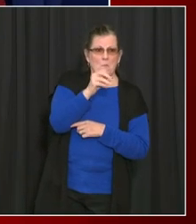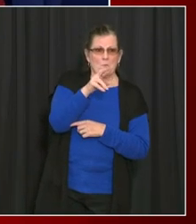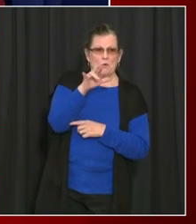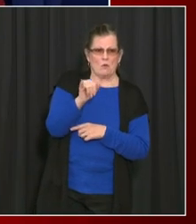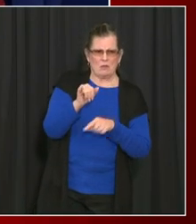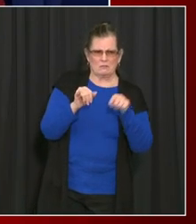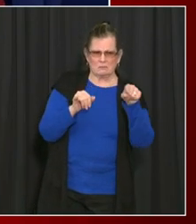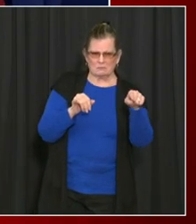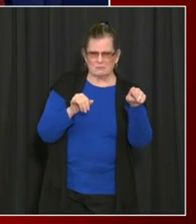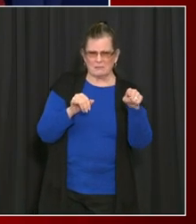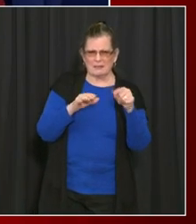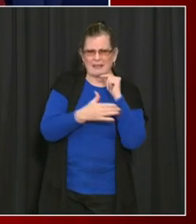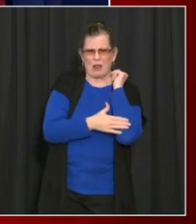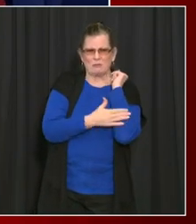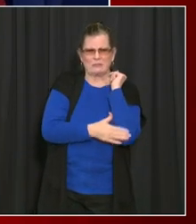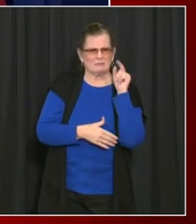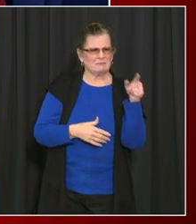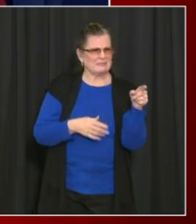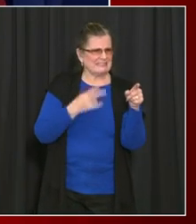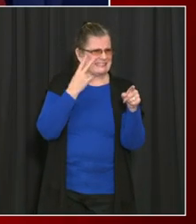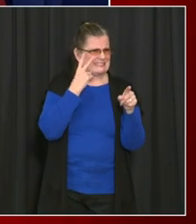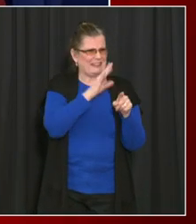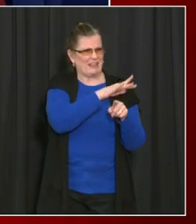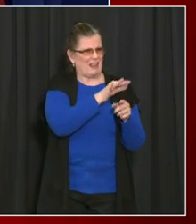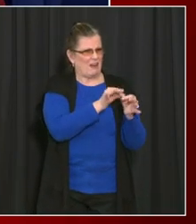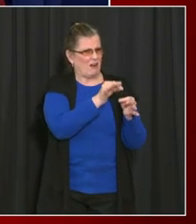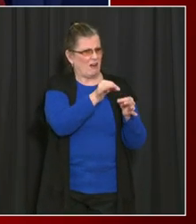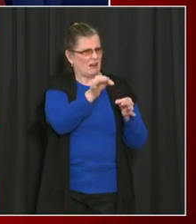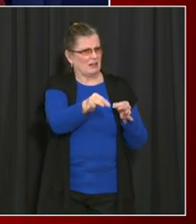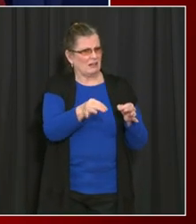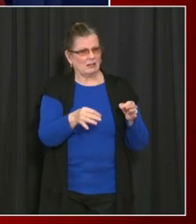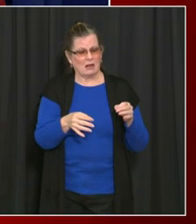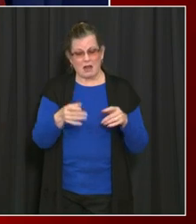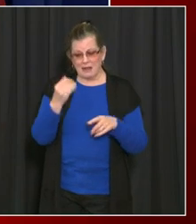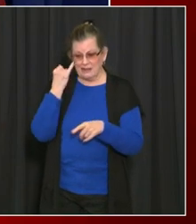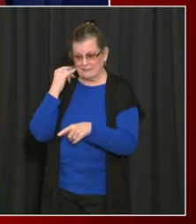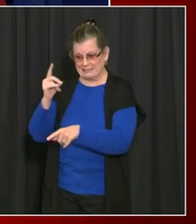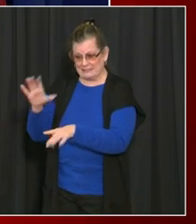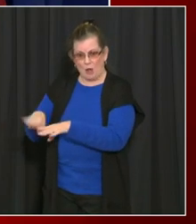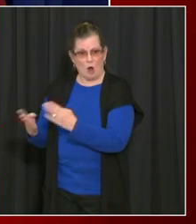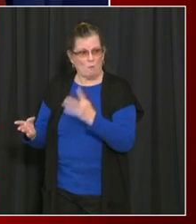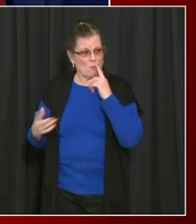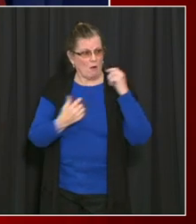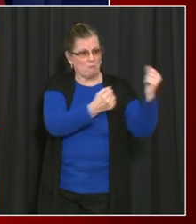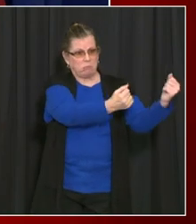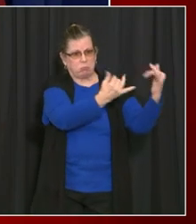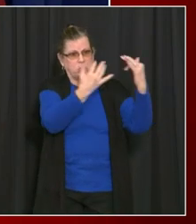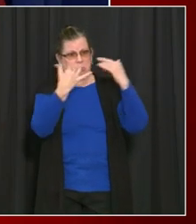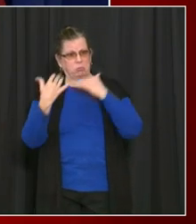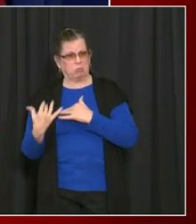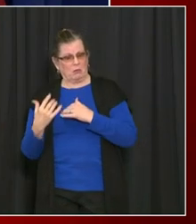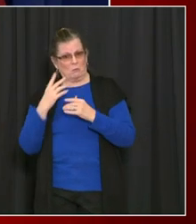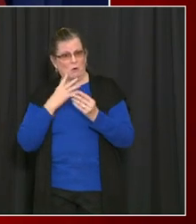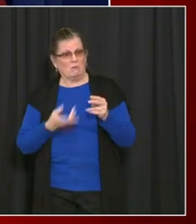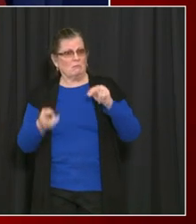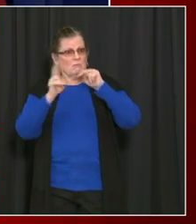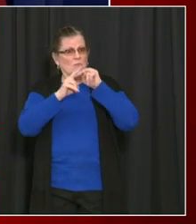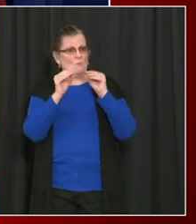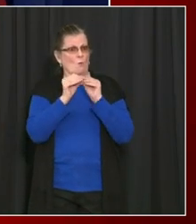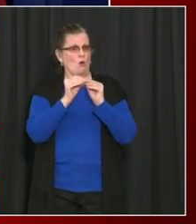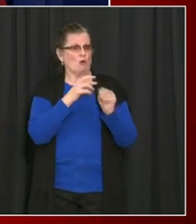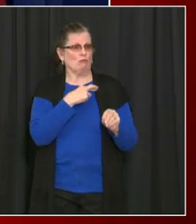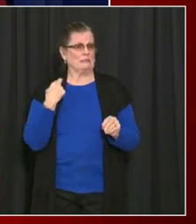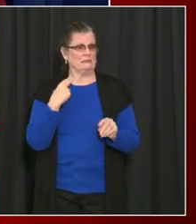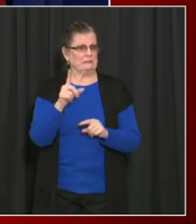County seeing, hey, listen, DC is open, let's head on over the border to get a meal at a restaurant or to kind of go shopping? Is there any concern about that?